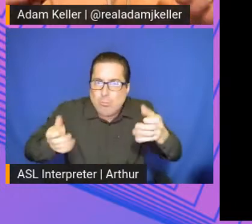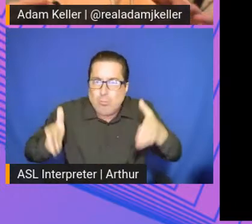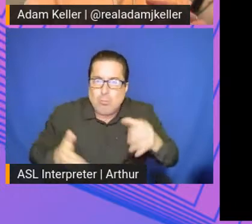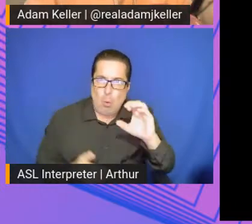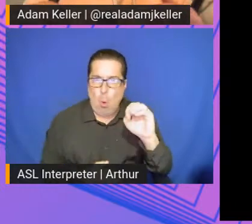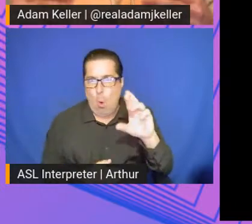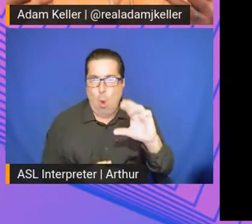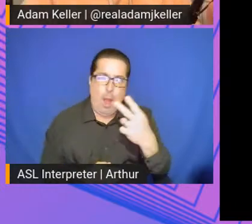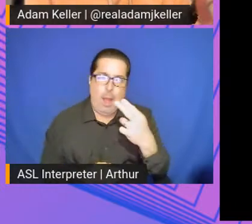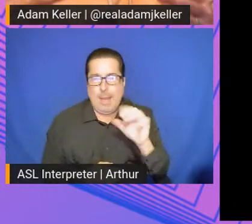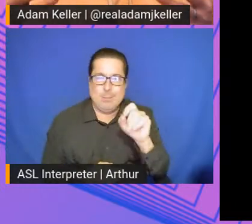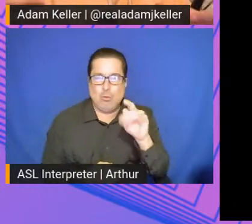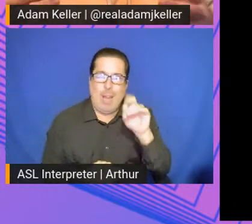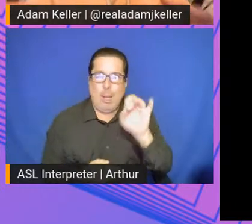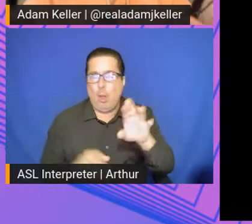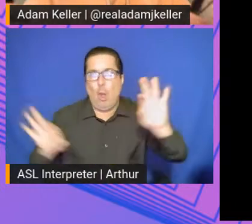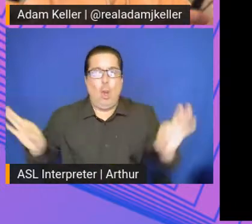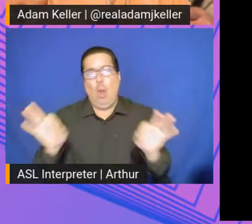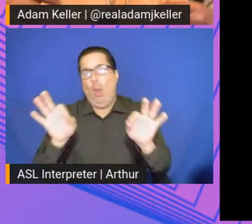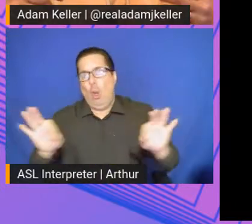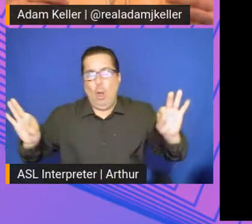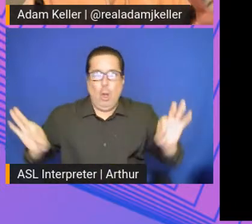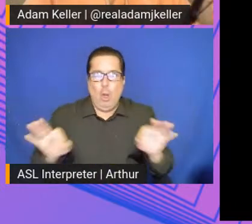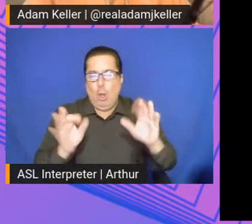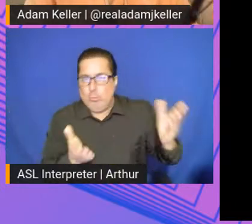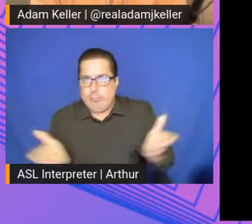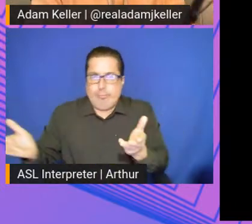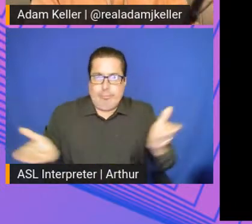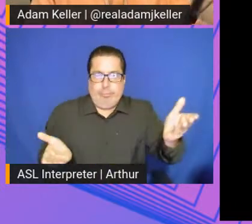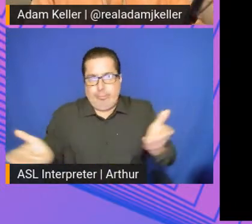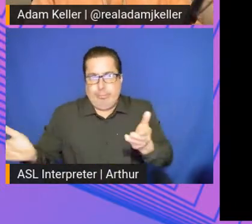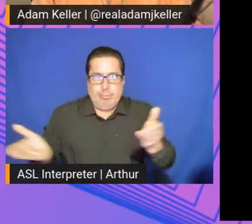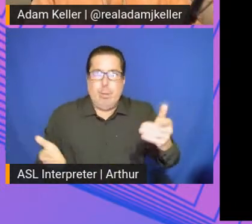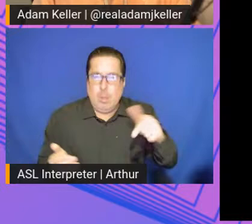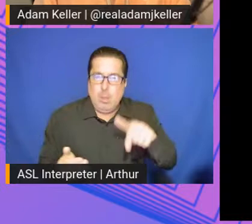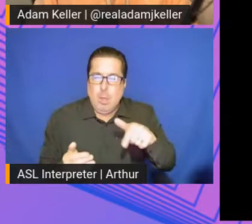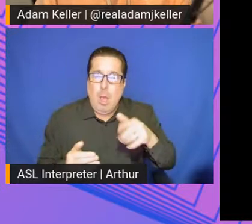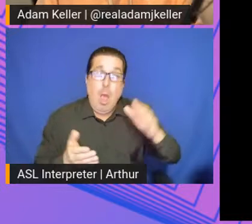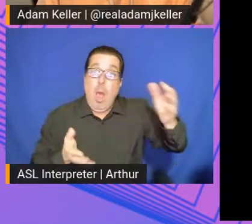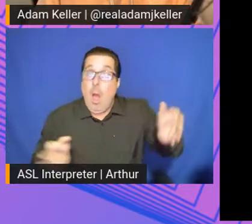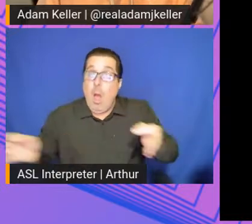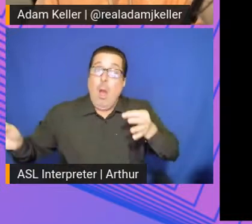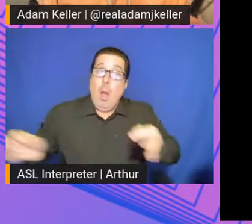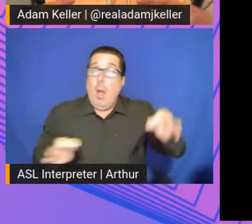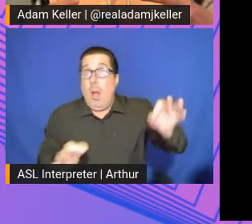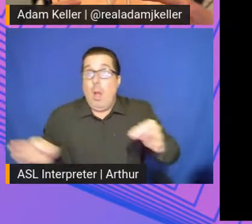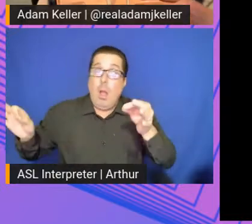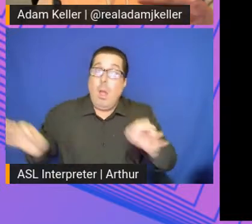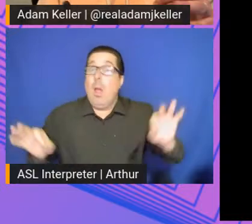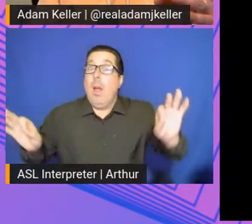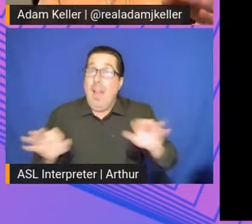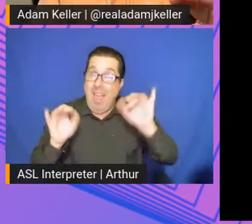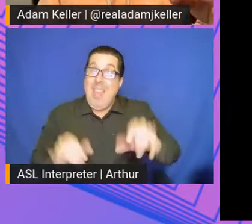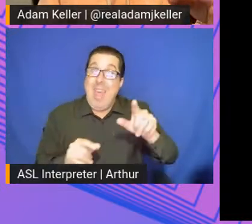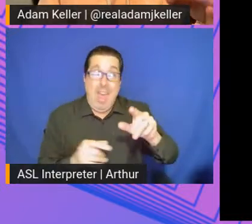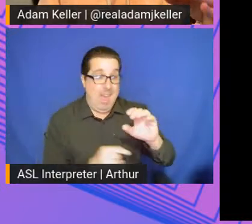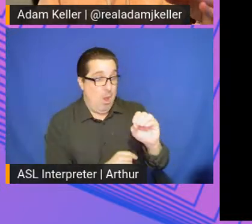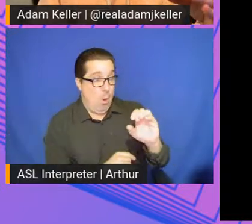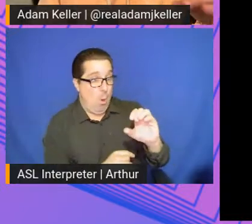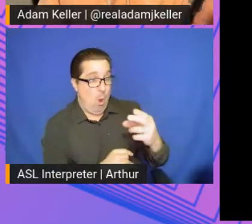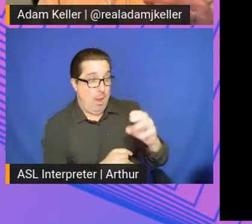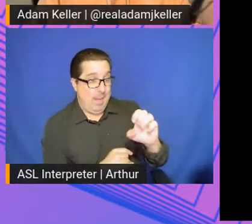earlier, that when I talk about a container orchestrator, I like to equate it to an orchestra. You have